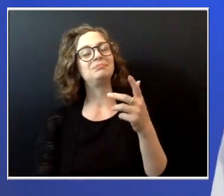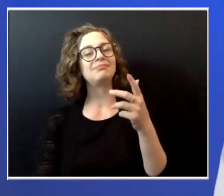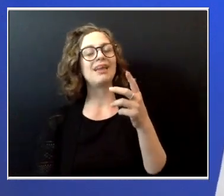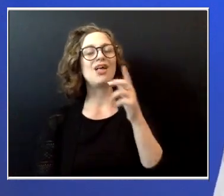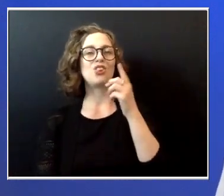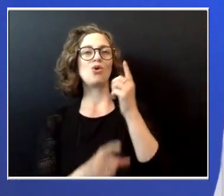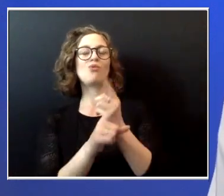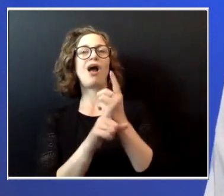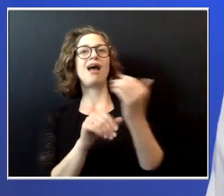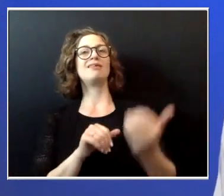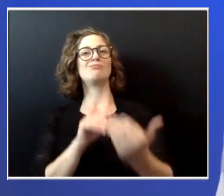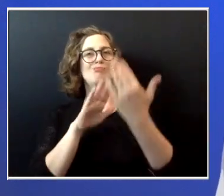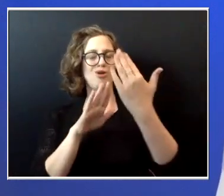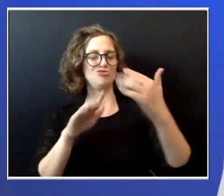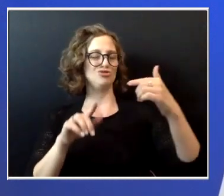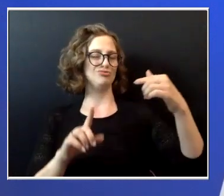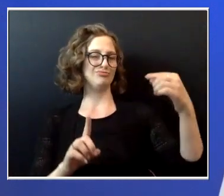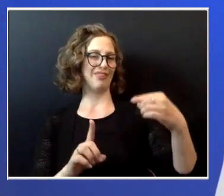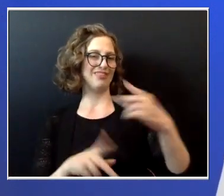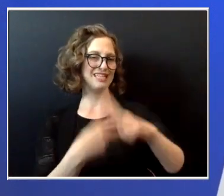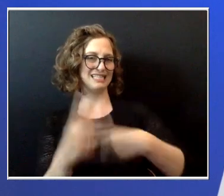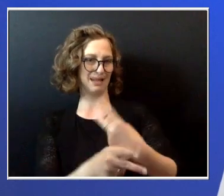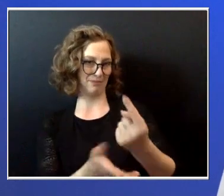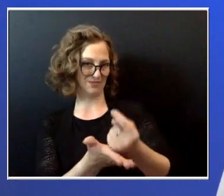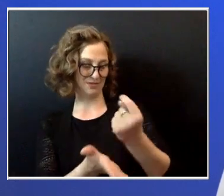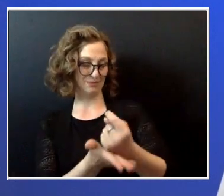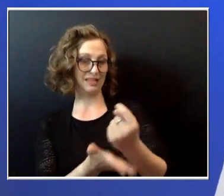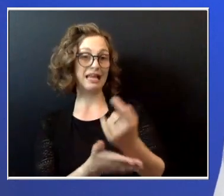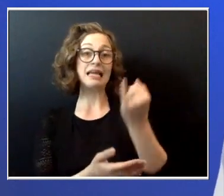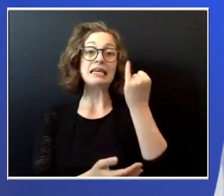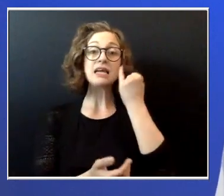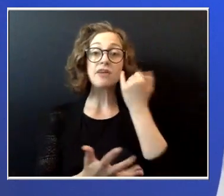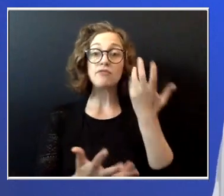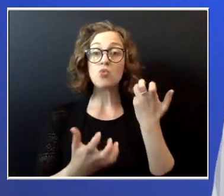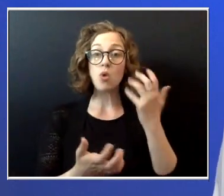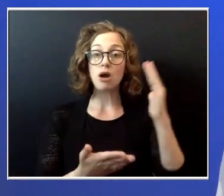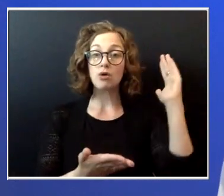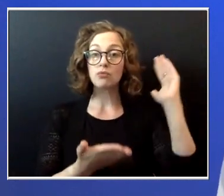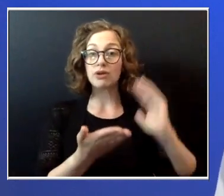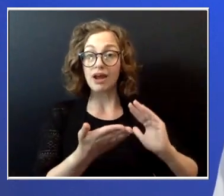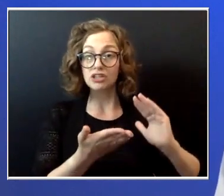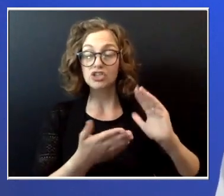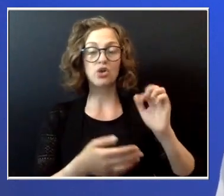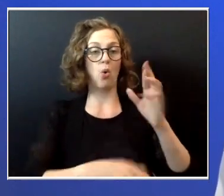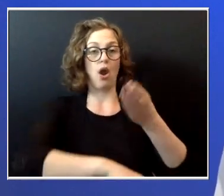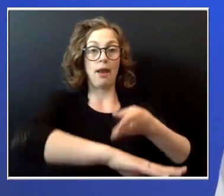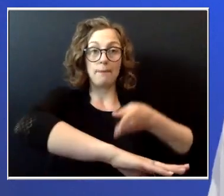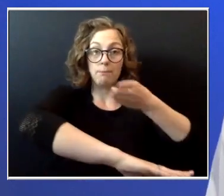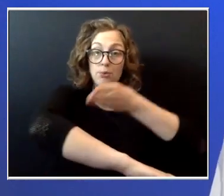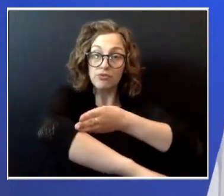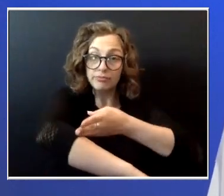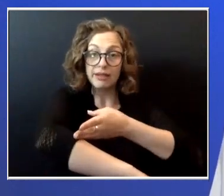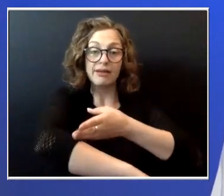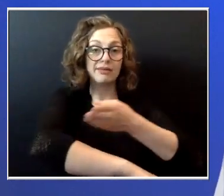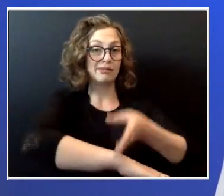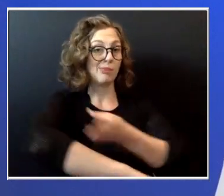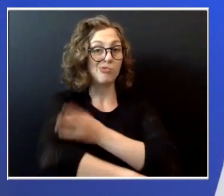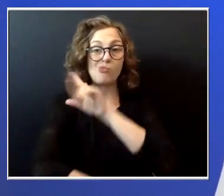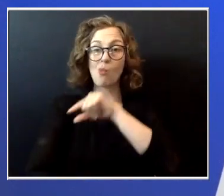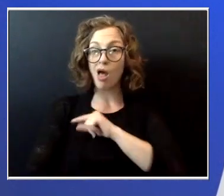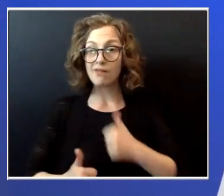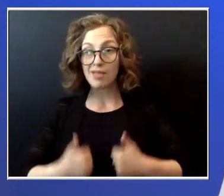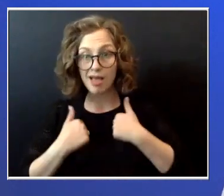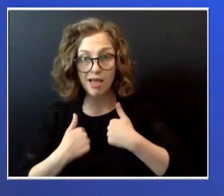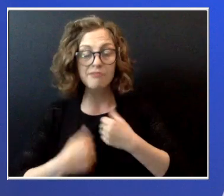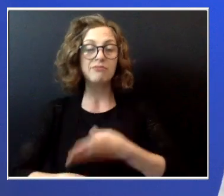like this is if you're looking for a reduction in tinnitus, if you're looking for improvement in quality of life, improvement in sleep,